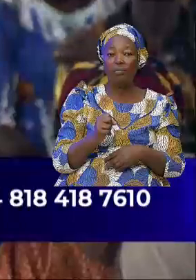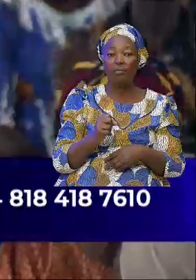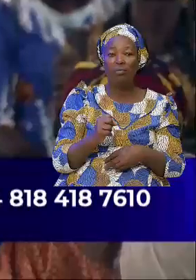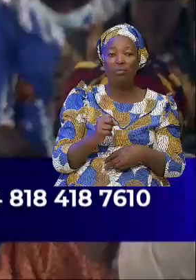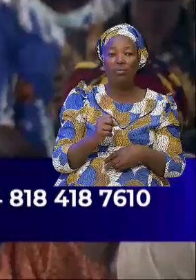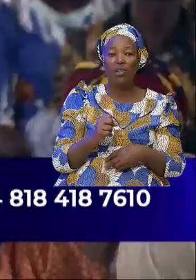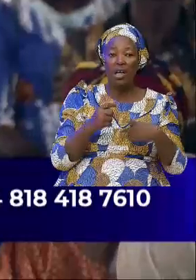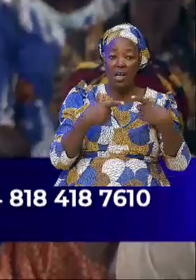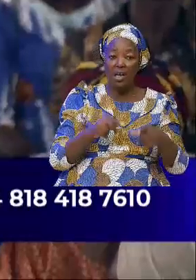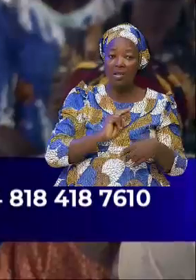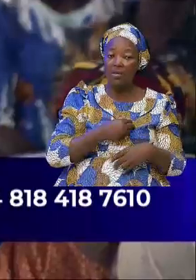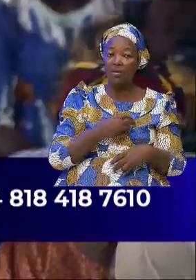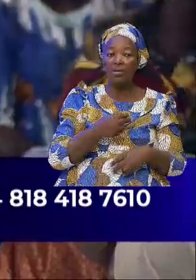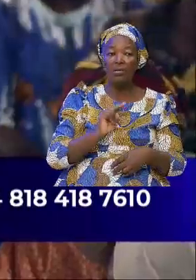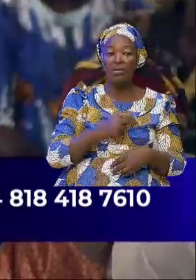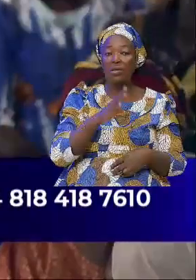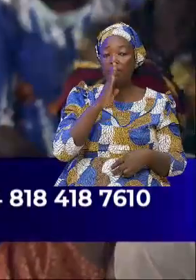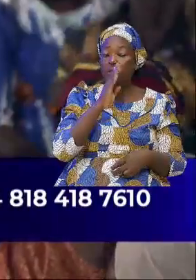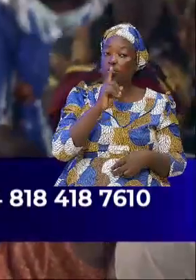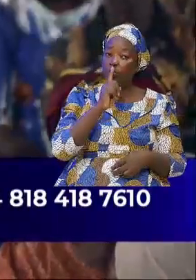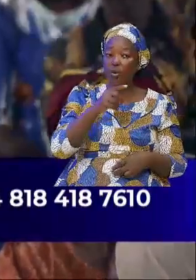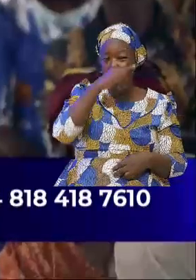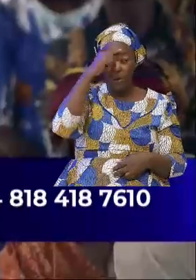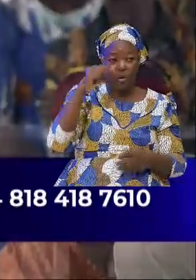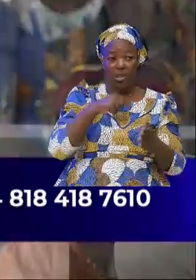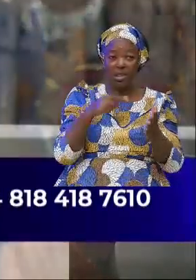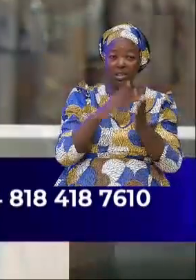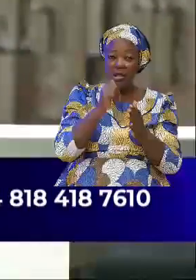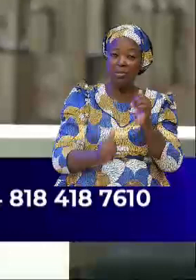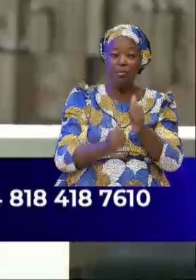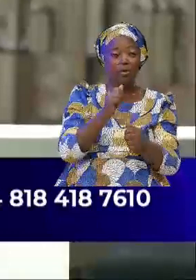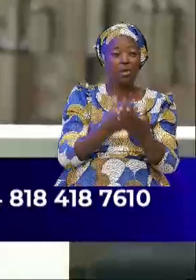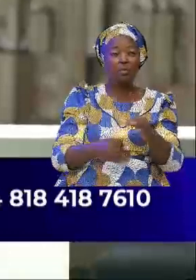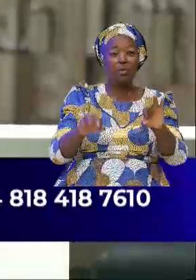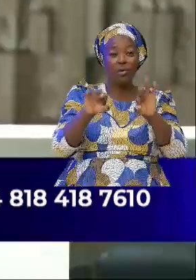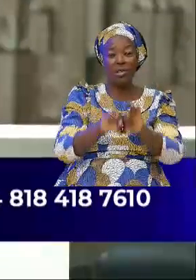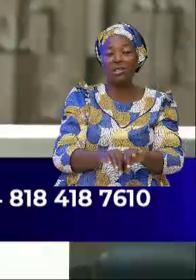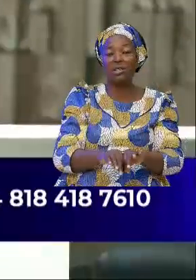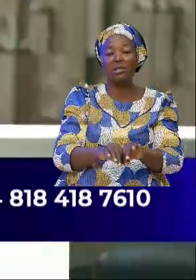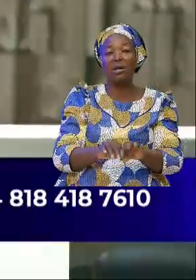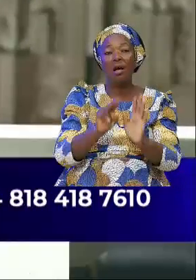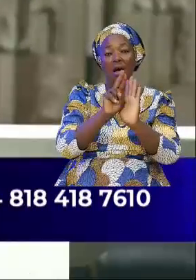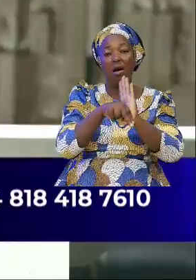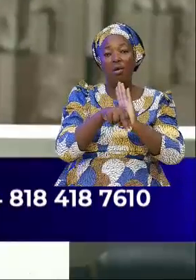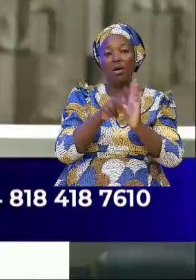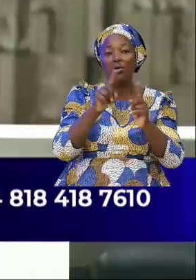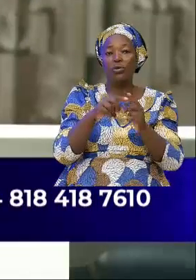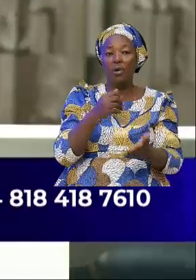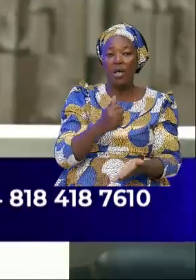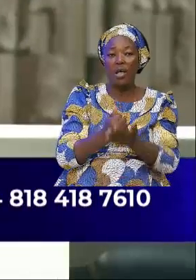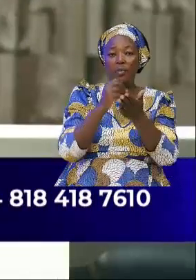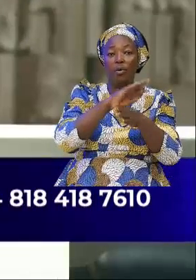people writing in hall three. Let's not be quick. Let's ensure, because this is the most important hour